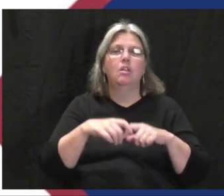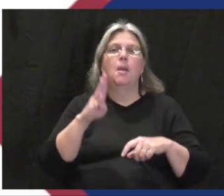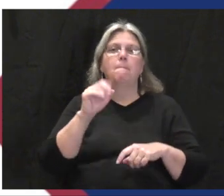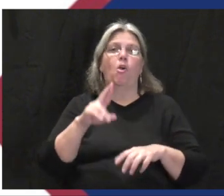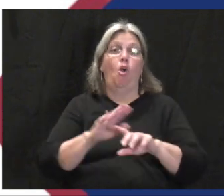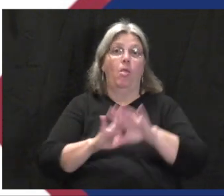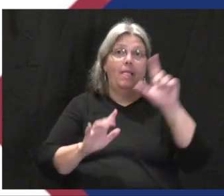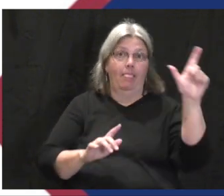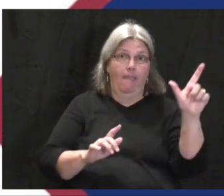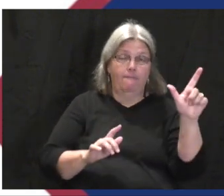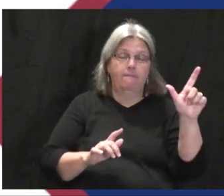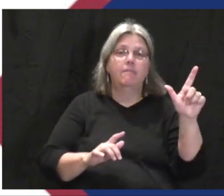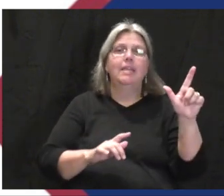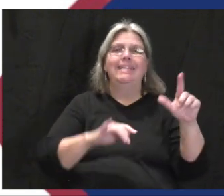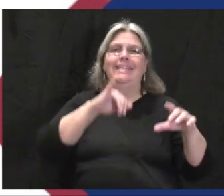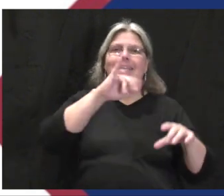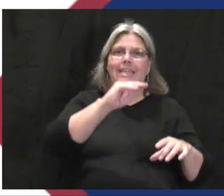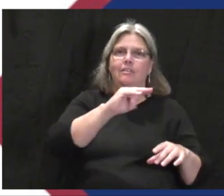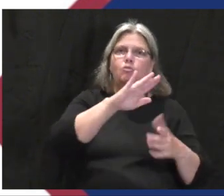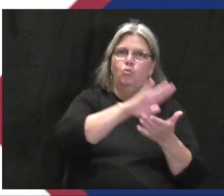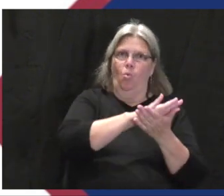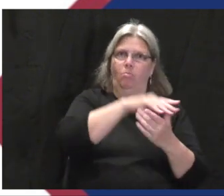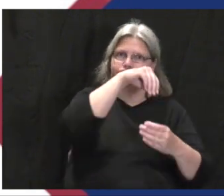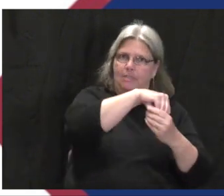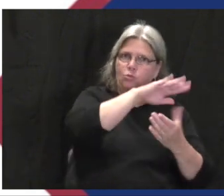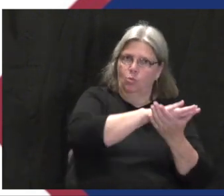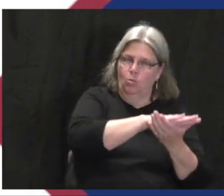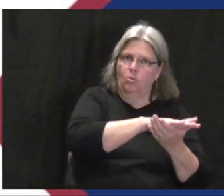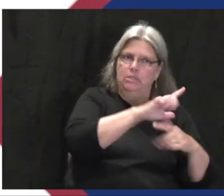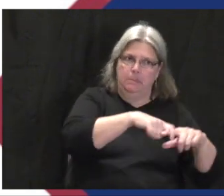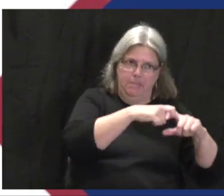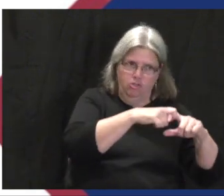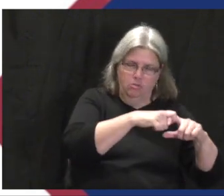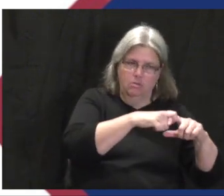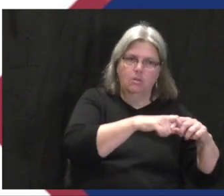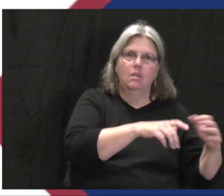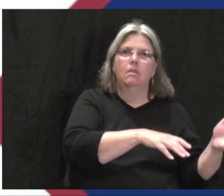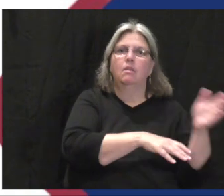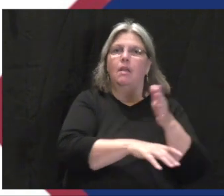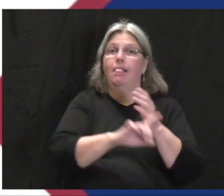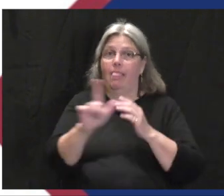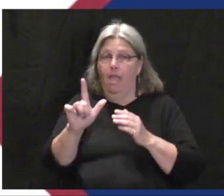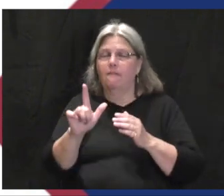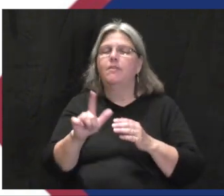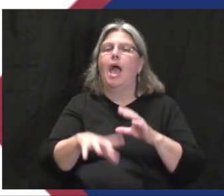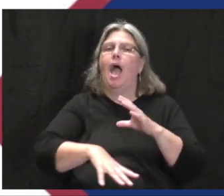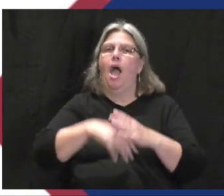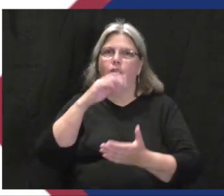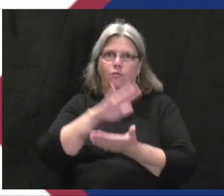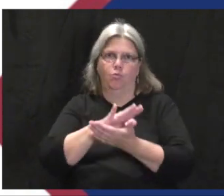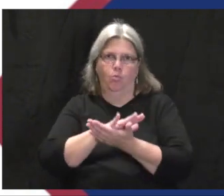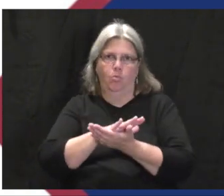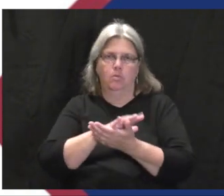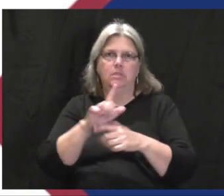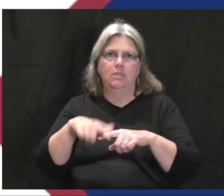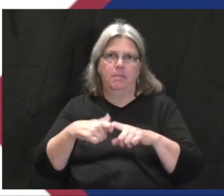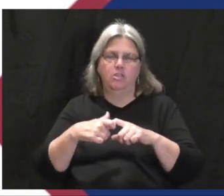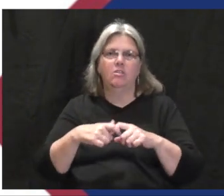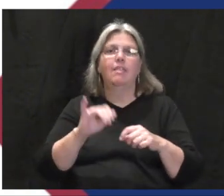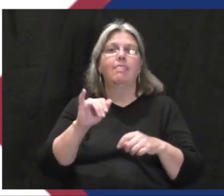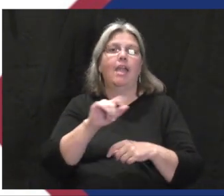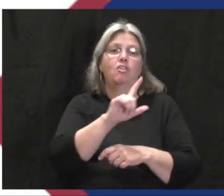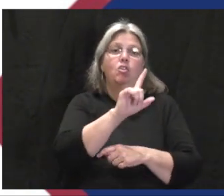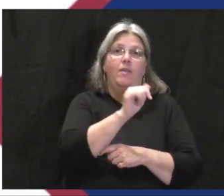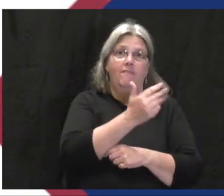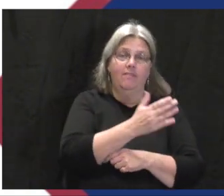for in-school suspension, and the 3 bars on the right hand are for out of school. So this is SY 15-16, and that's